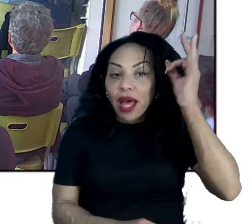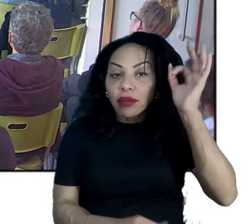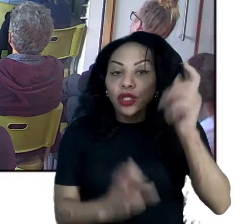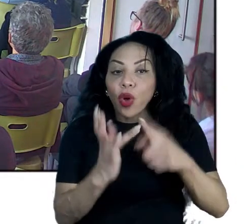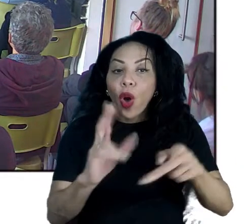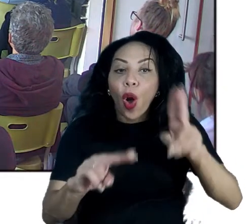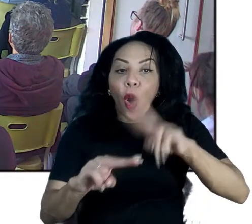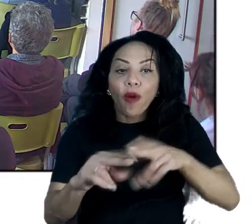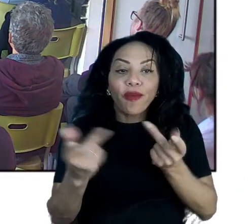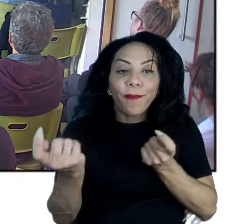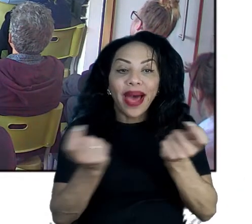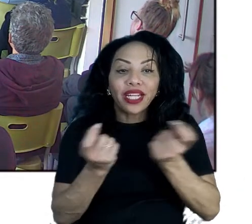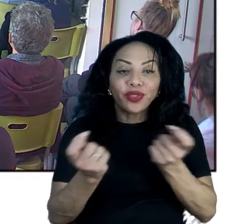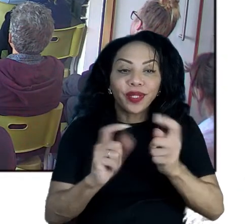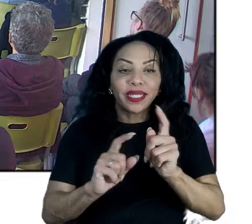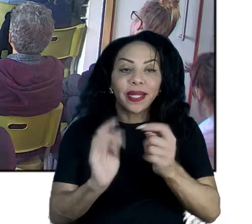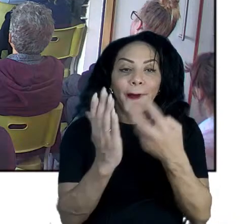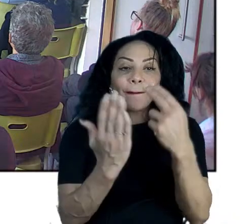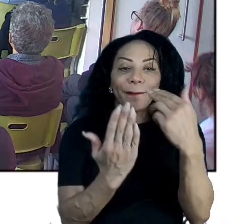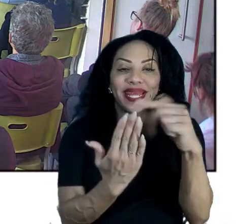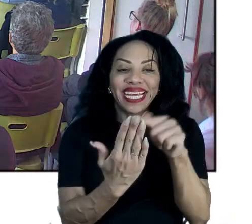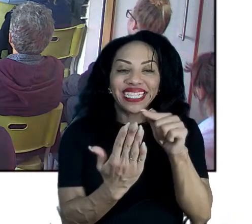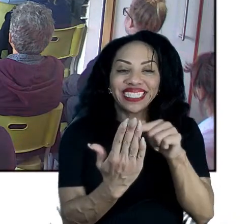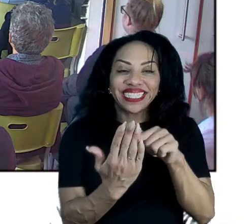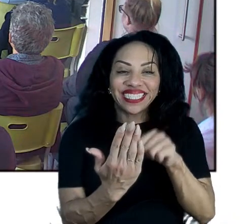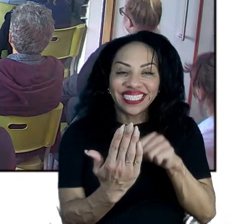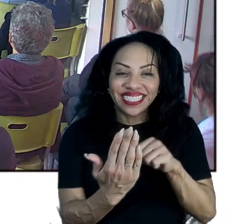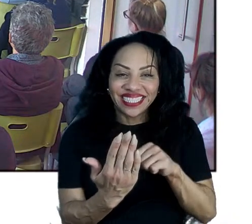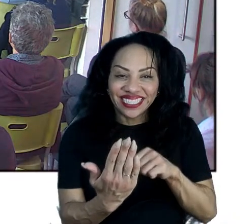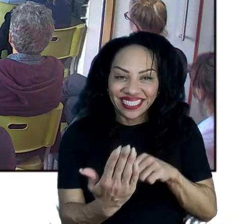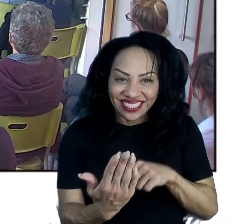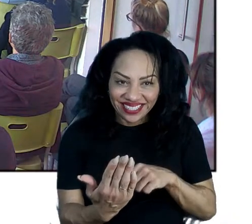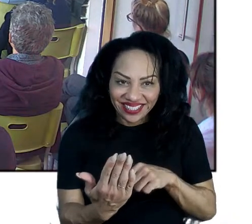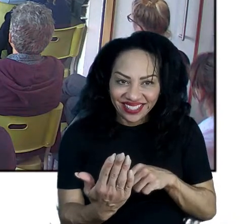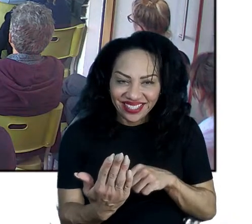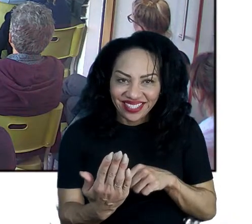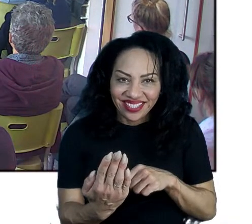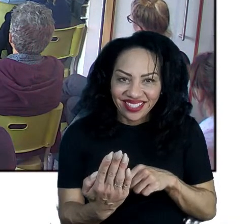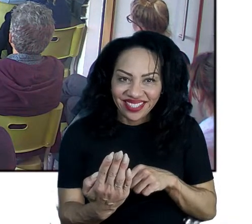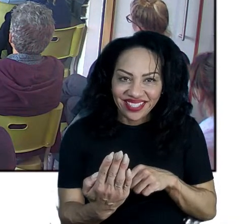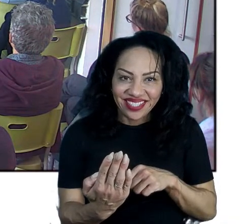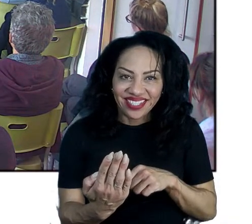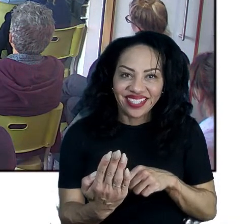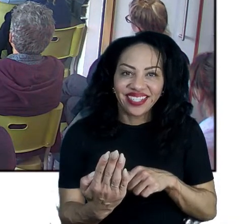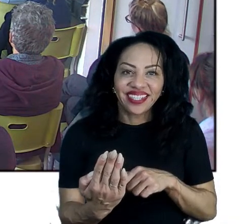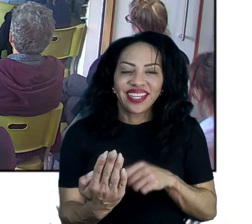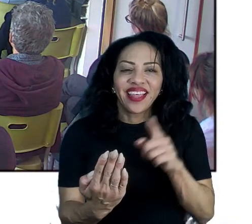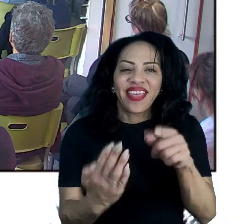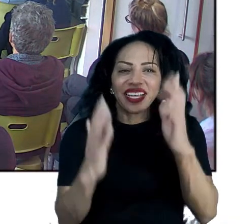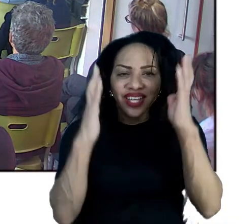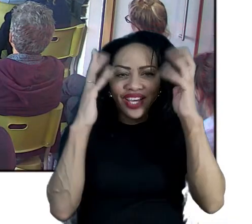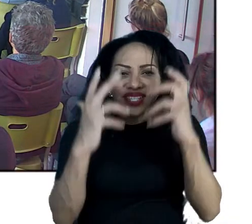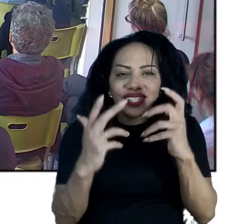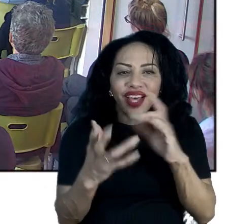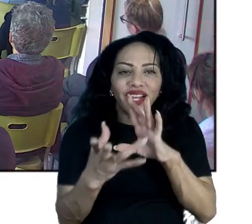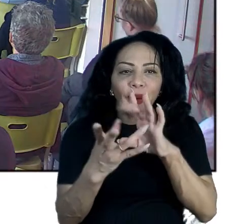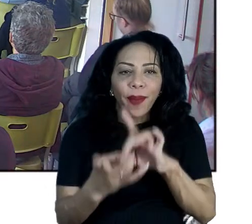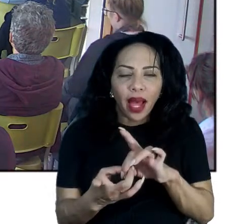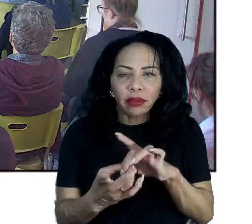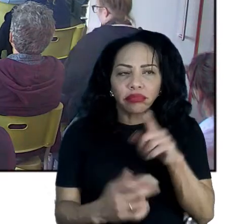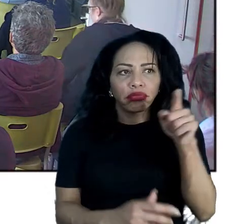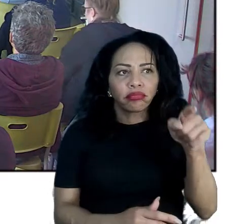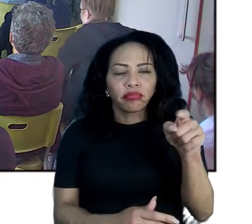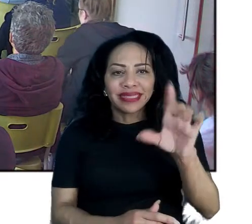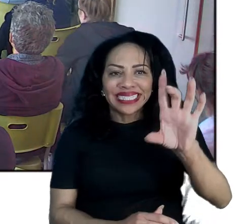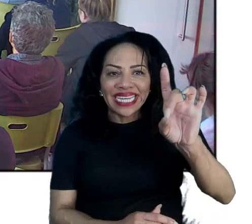can see that there's a concern for whether or not the organisation has desktop publishing, and you can see them worrying about the